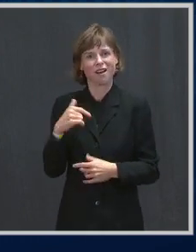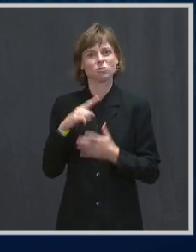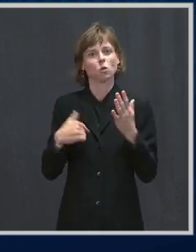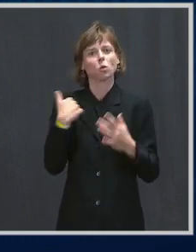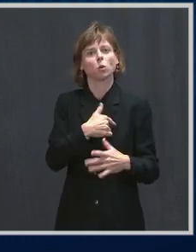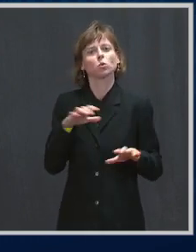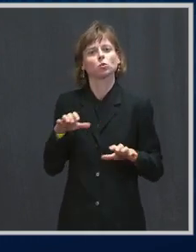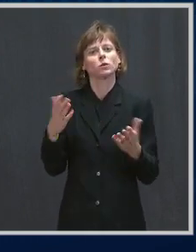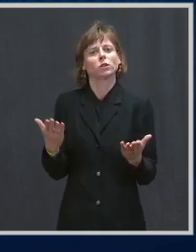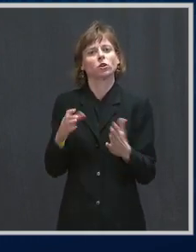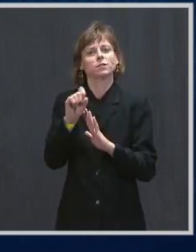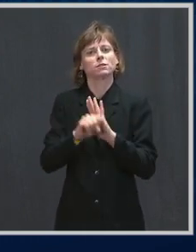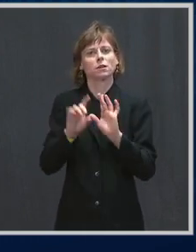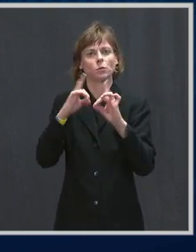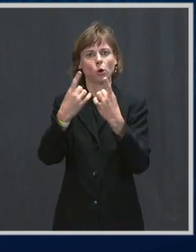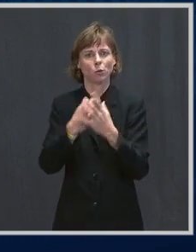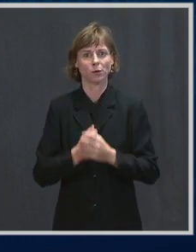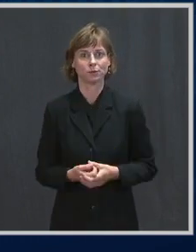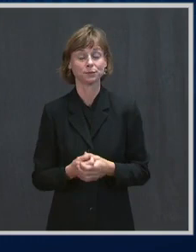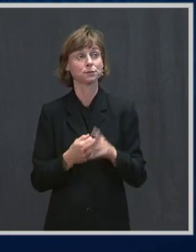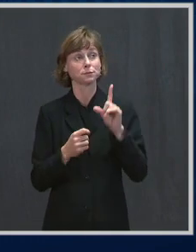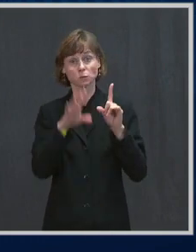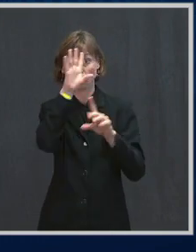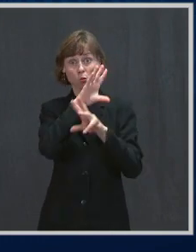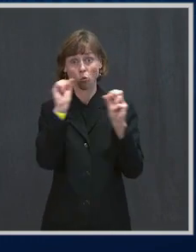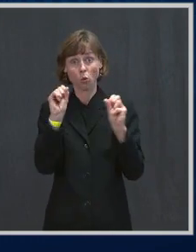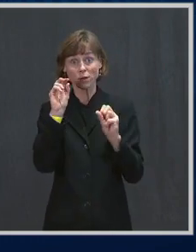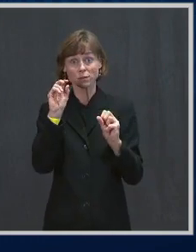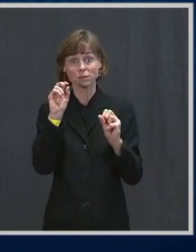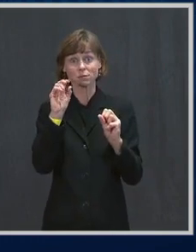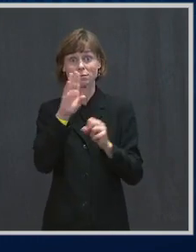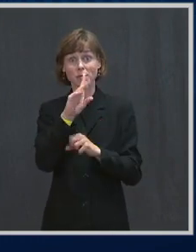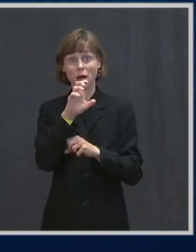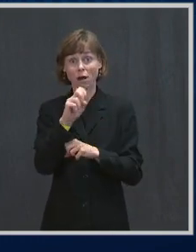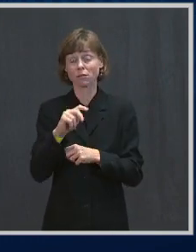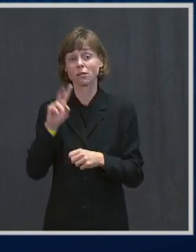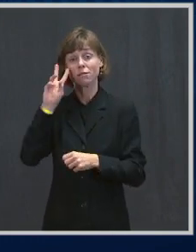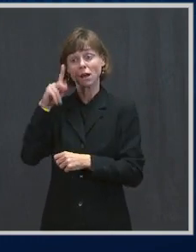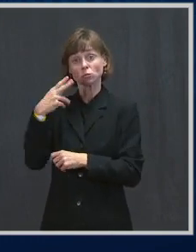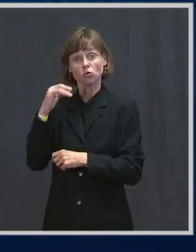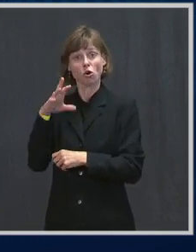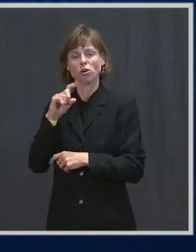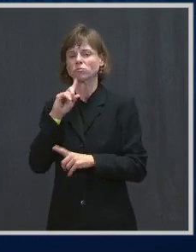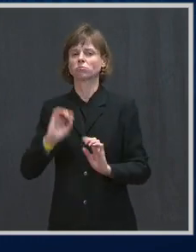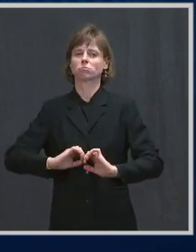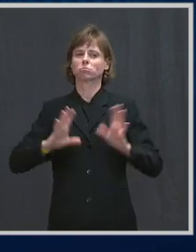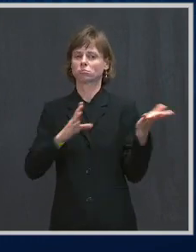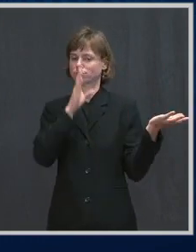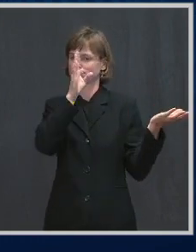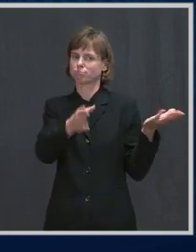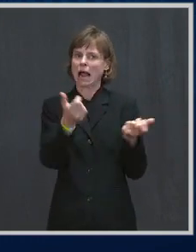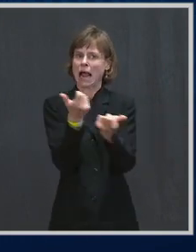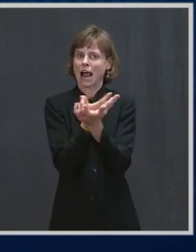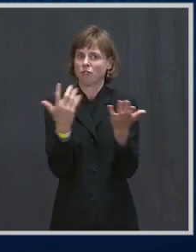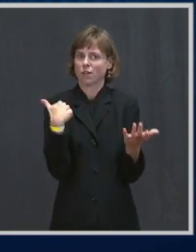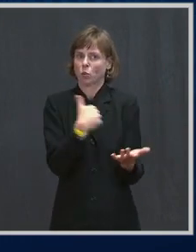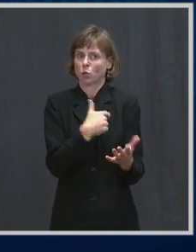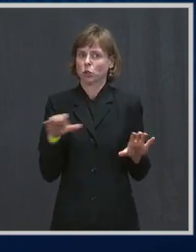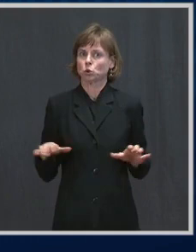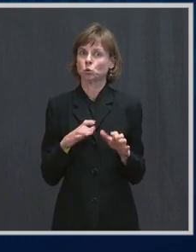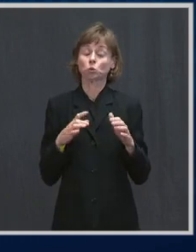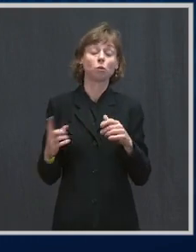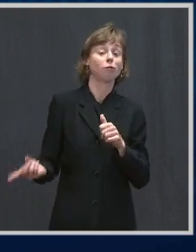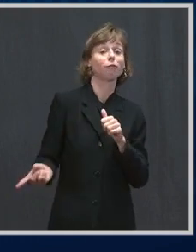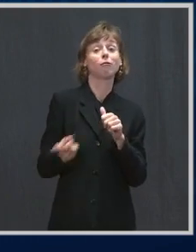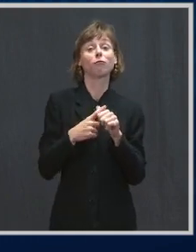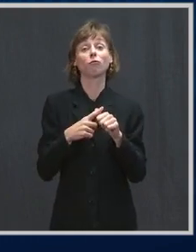Department. And President Biden, Vice President Harris have made it clear that in everything we do, the first question we